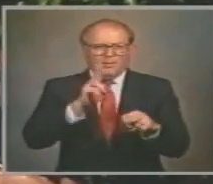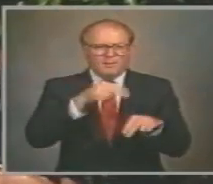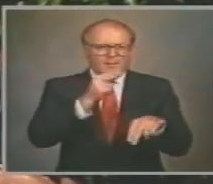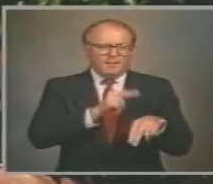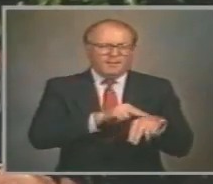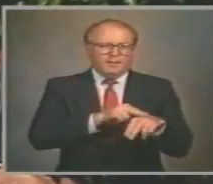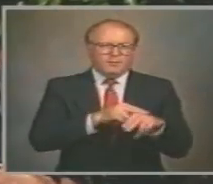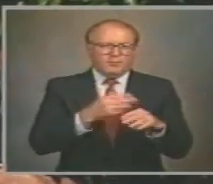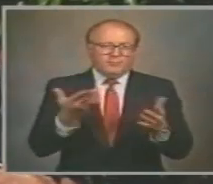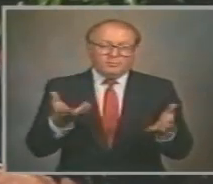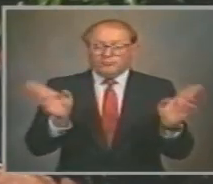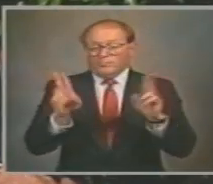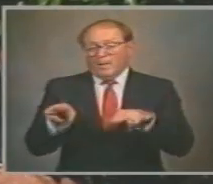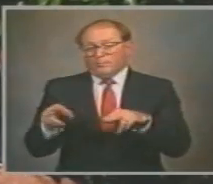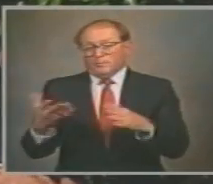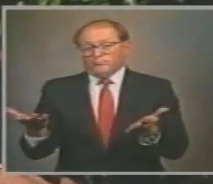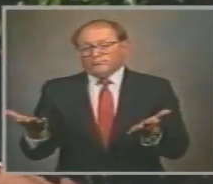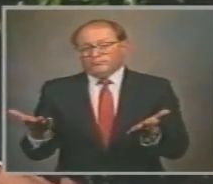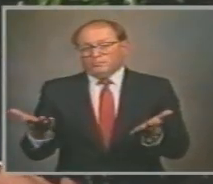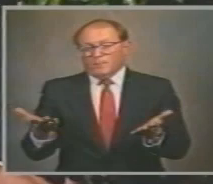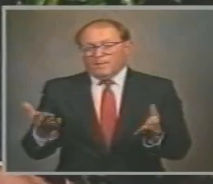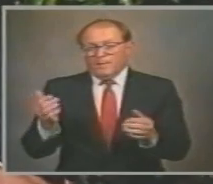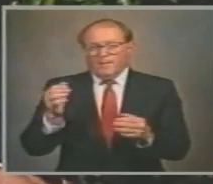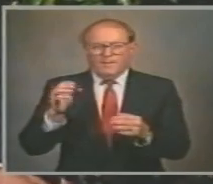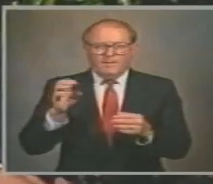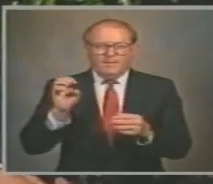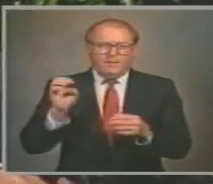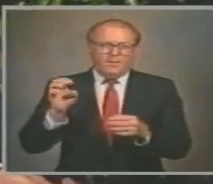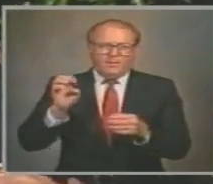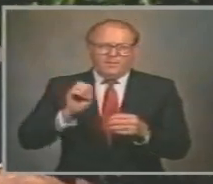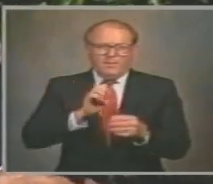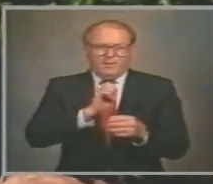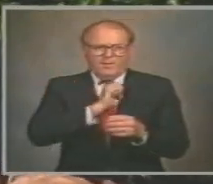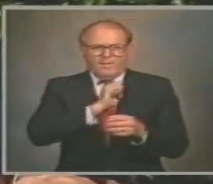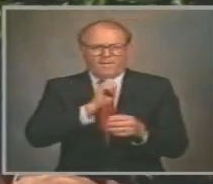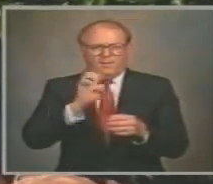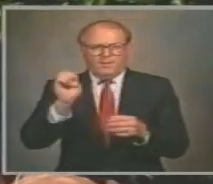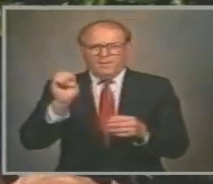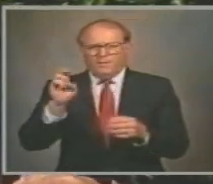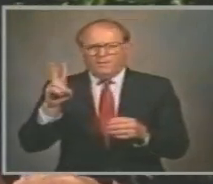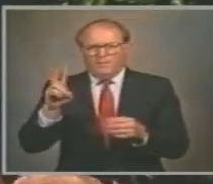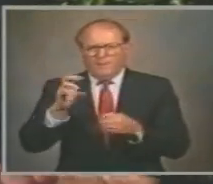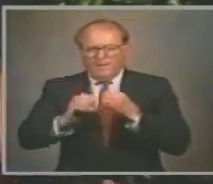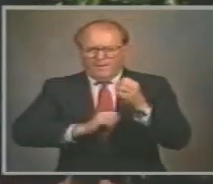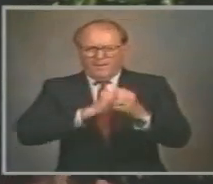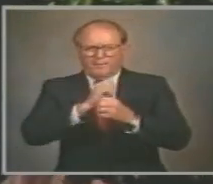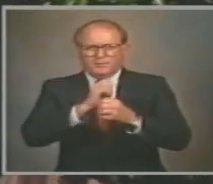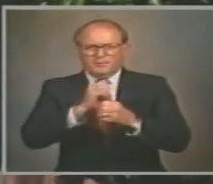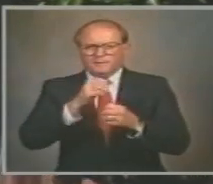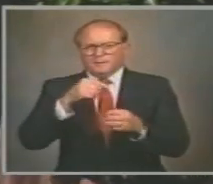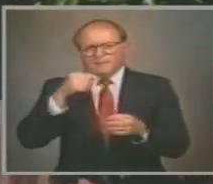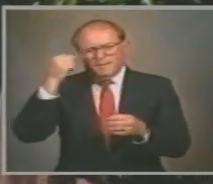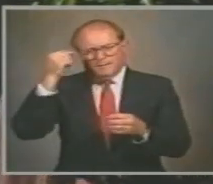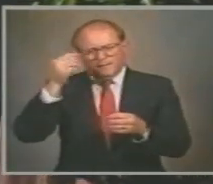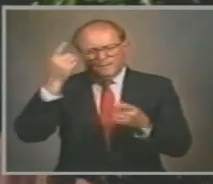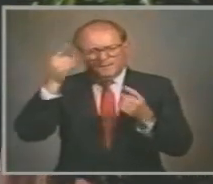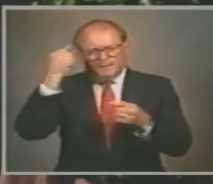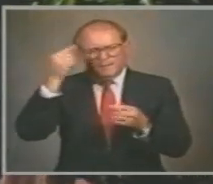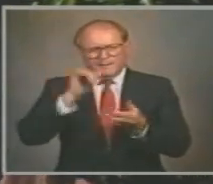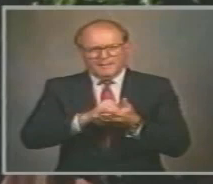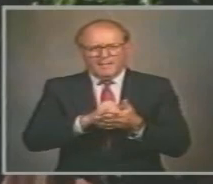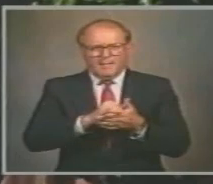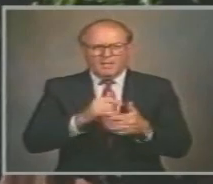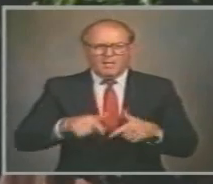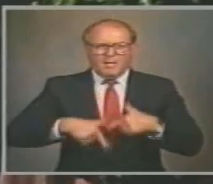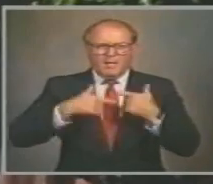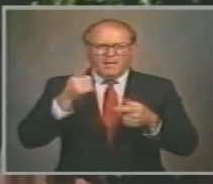existence by mere chance. Evolution assumes then that all forms of life on earth came from the earliest forms